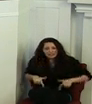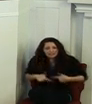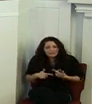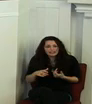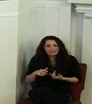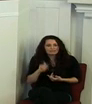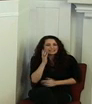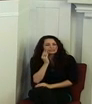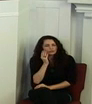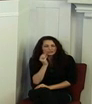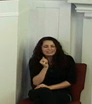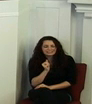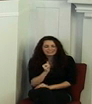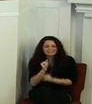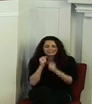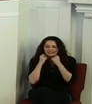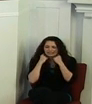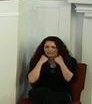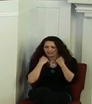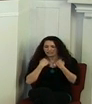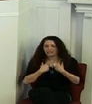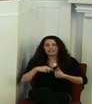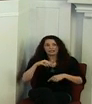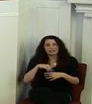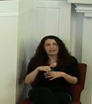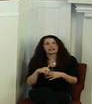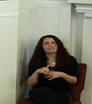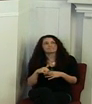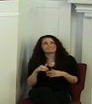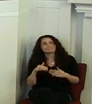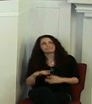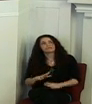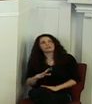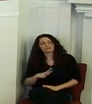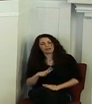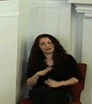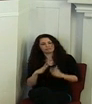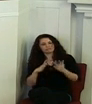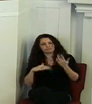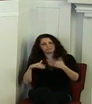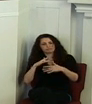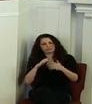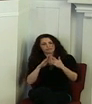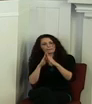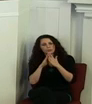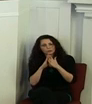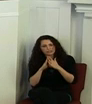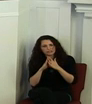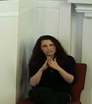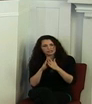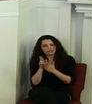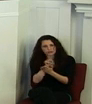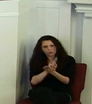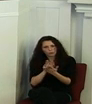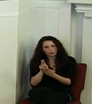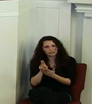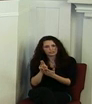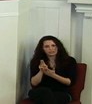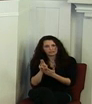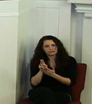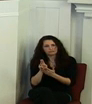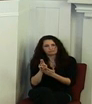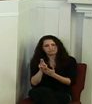experiences. For it is in that that we find God in community, holy in one.